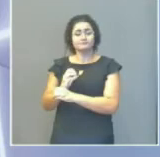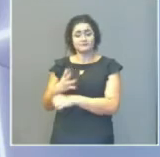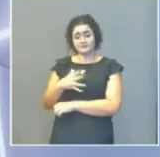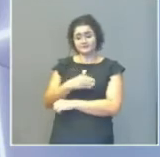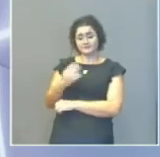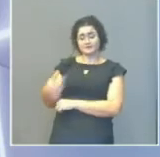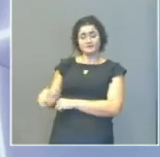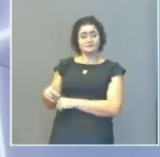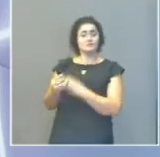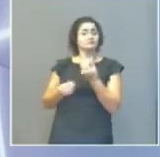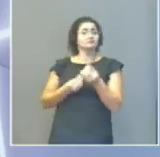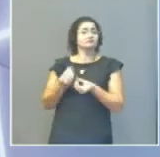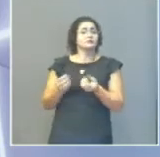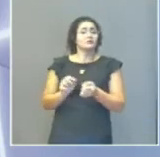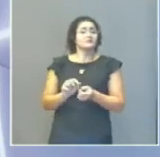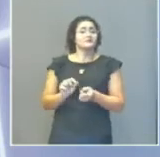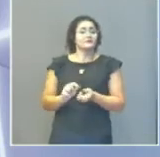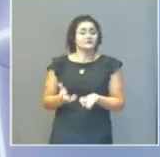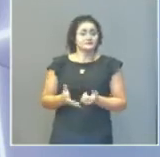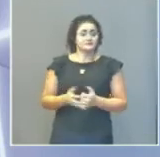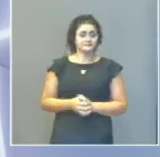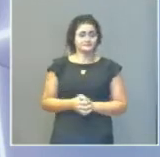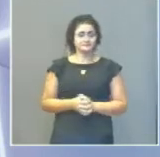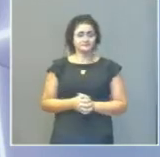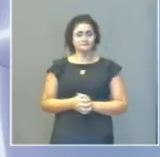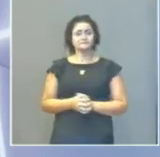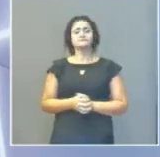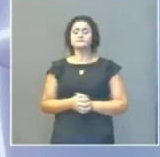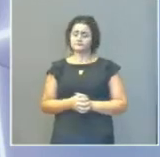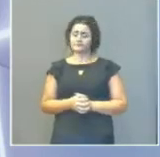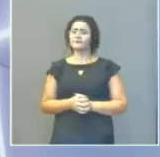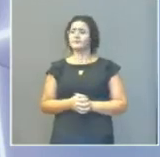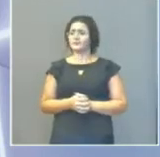do? I believe that in a moment